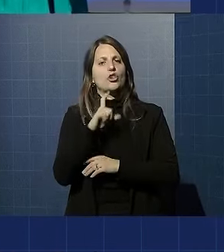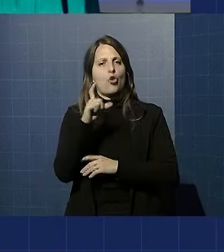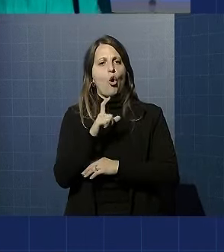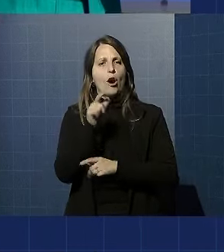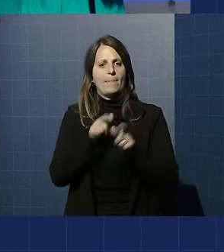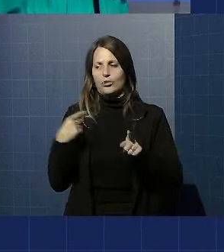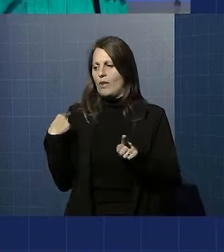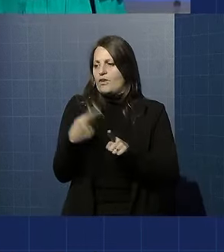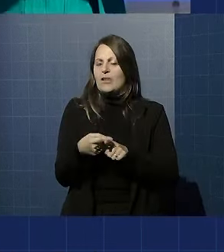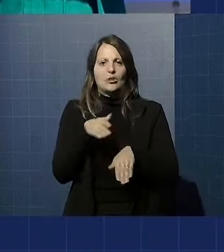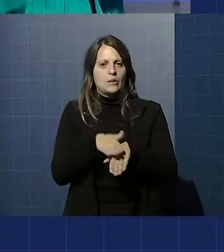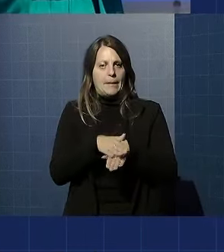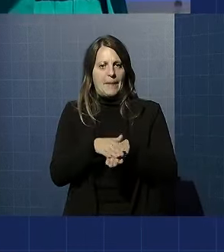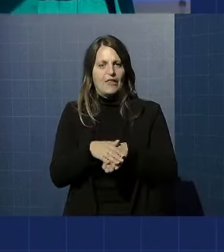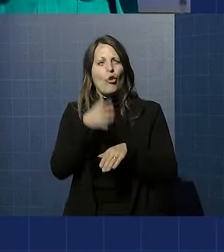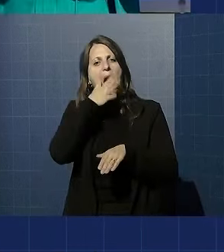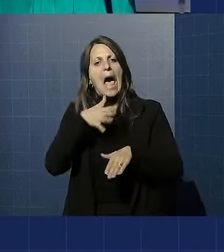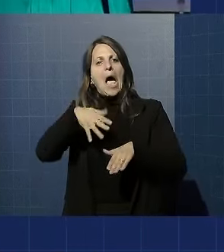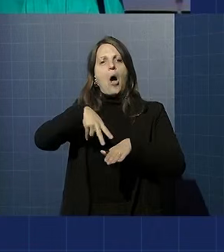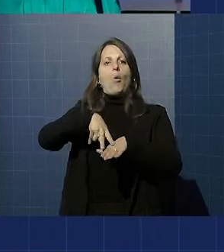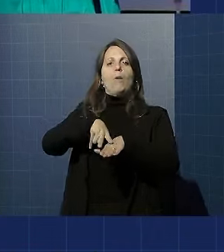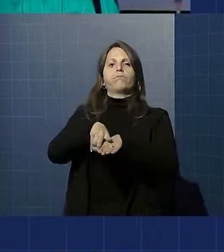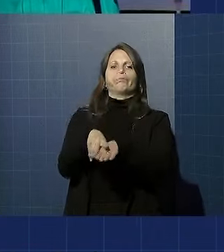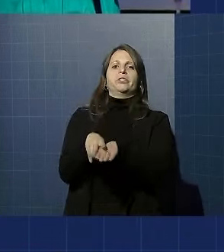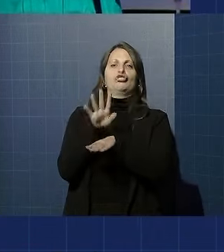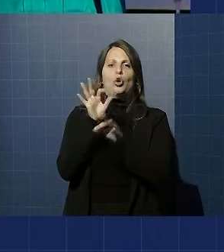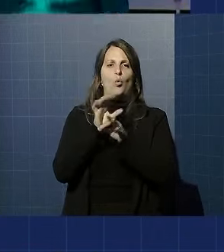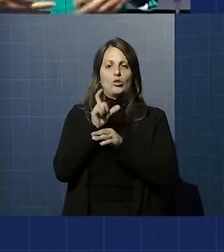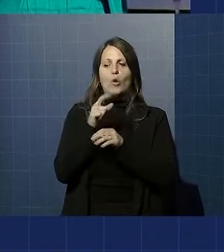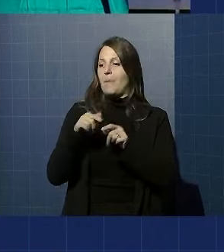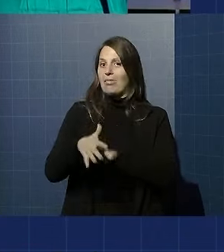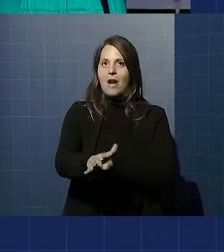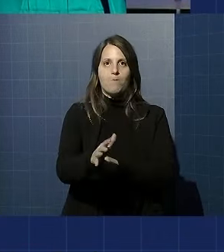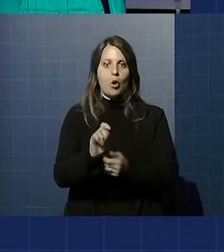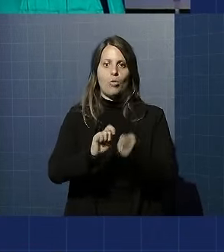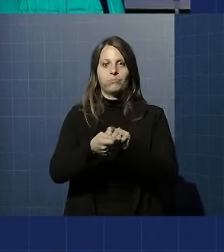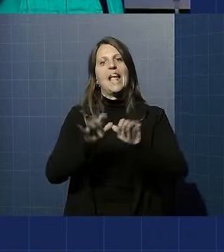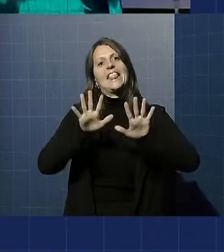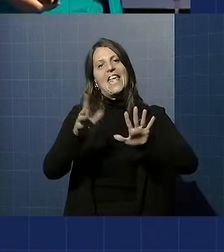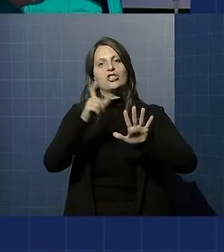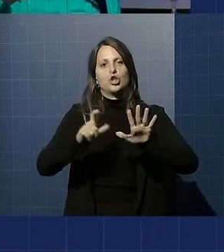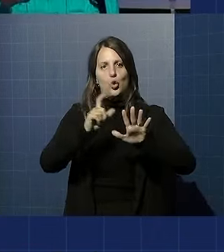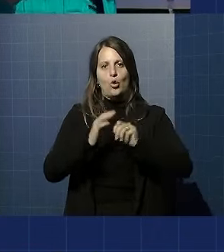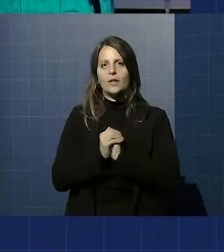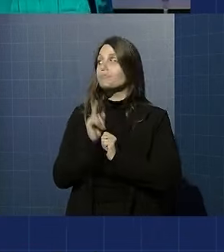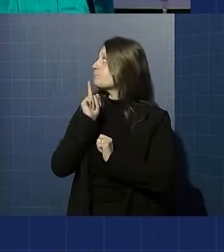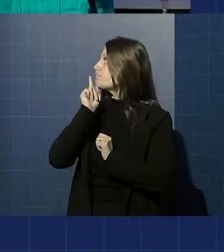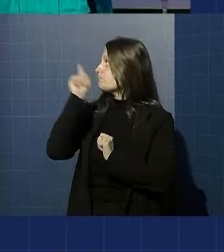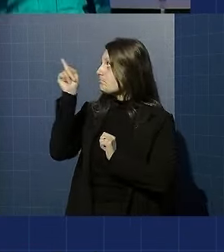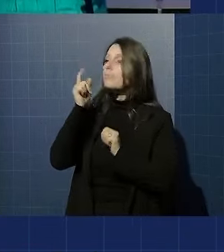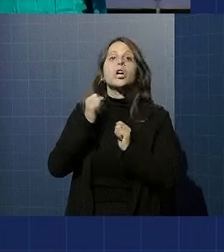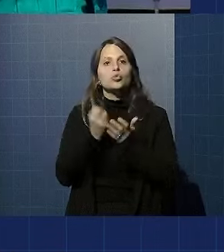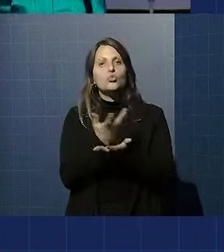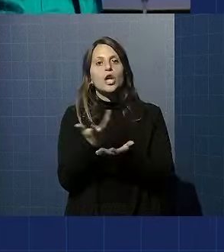also introduce similar physiological changes as what we see in space. There is going to be a fluid redistribution. There is